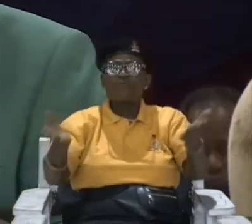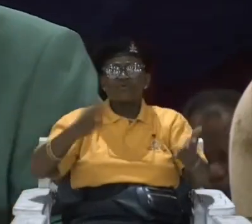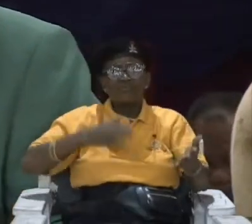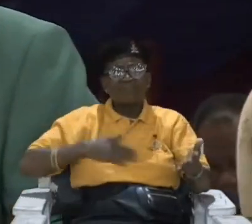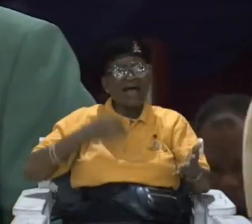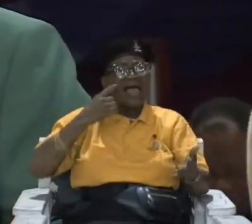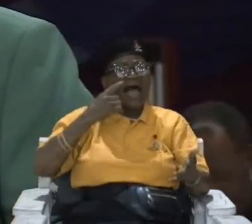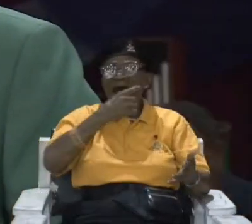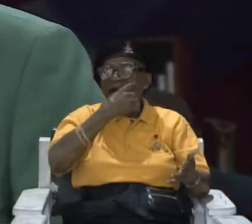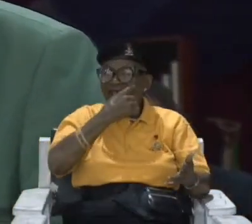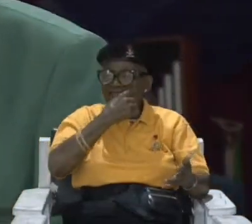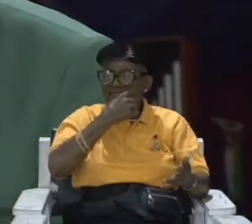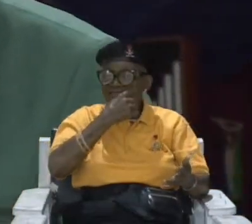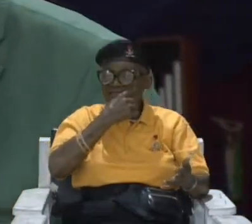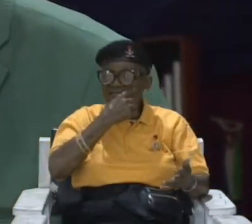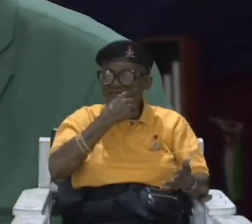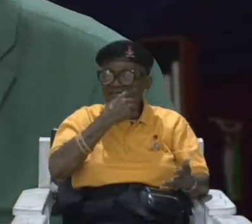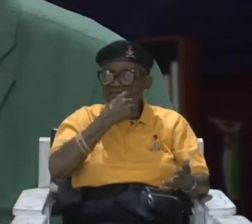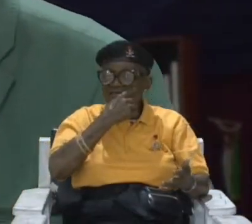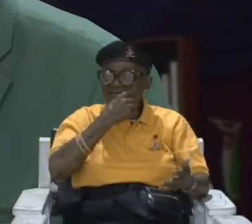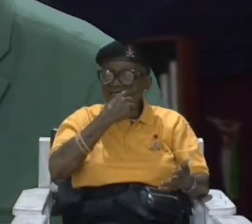name.